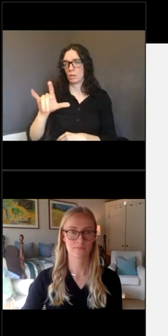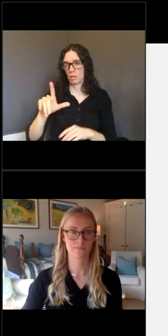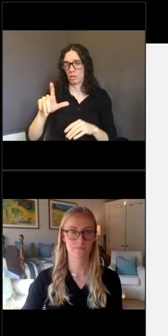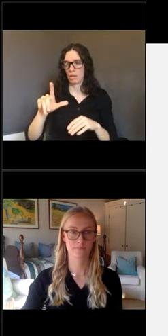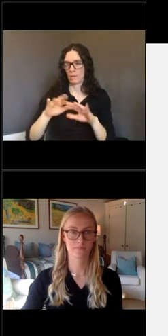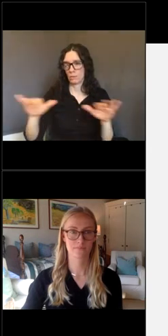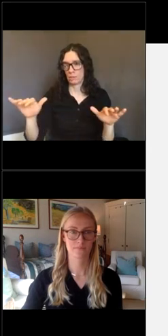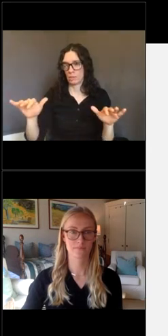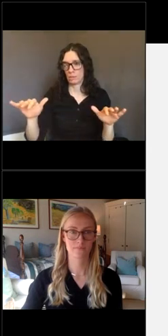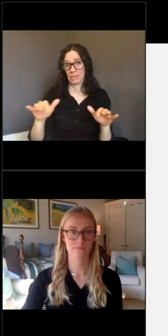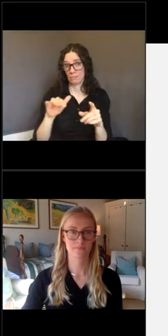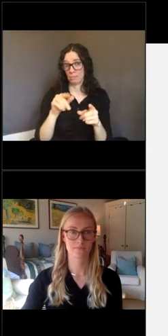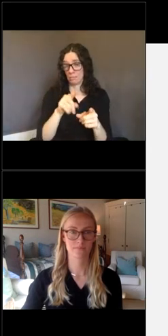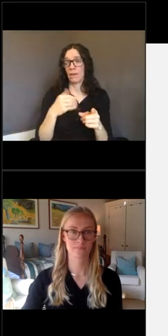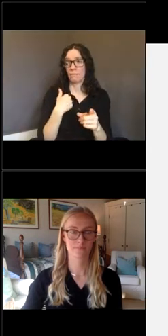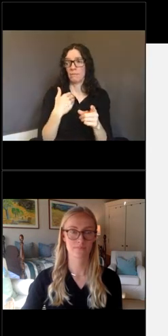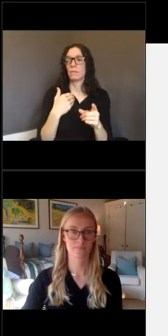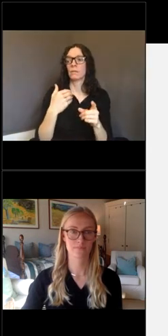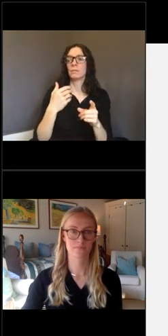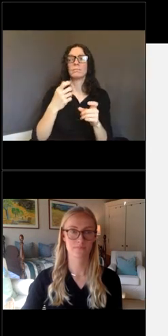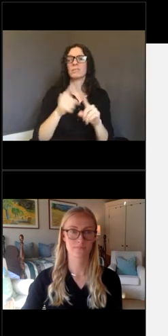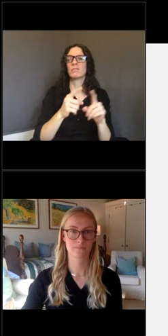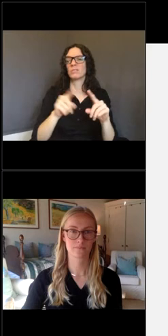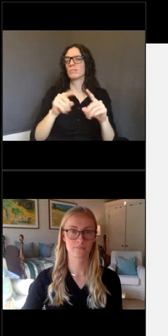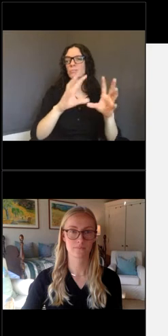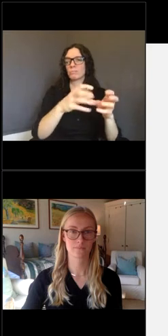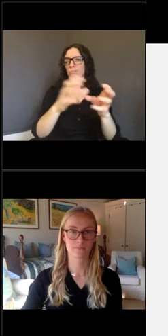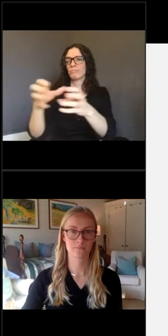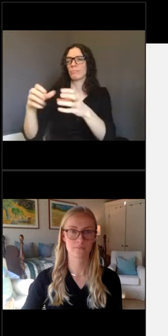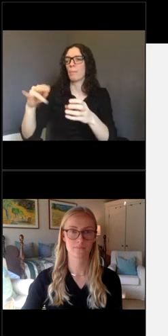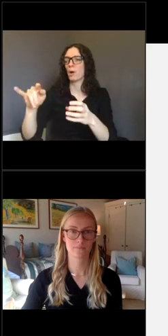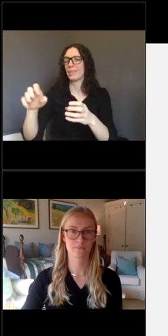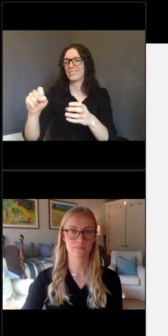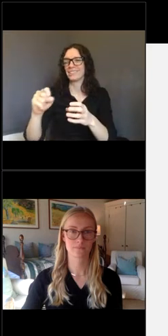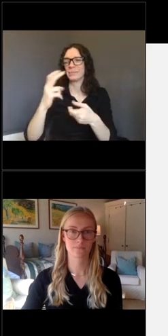through its Conference of Parties and its membership,